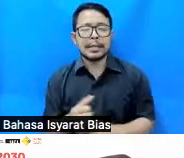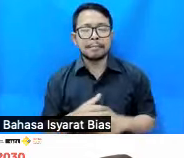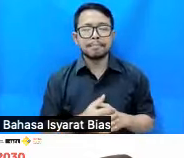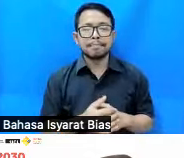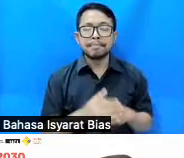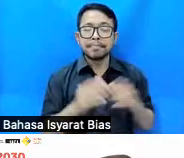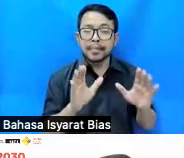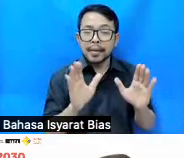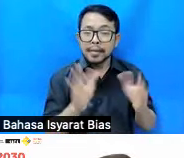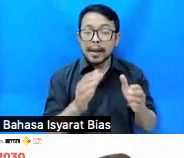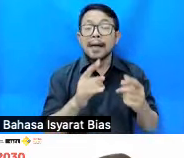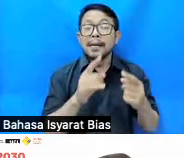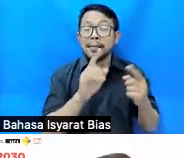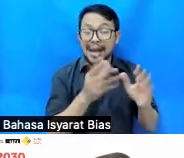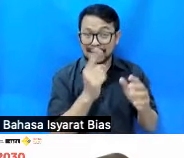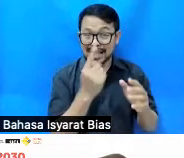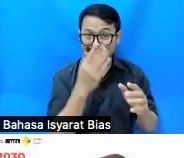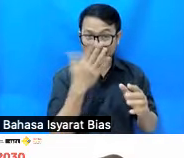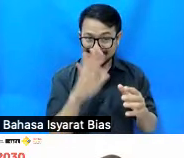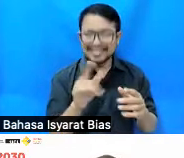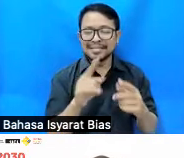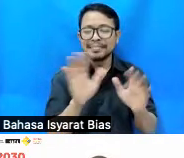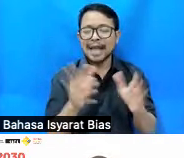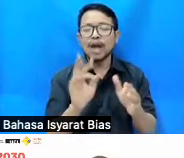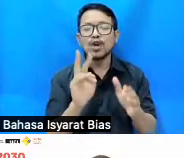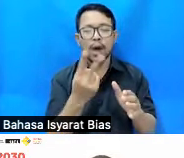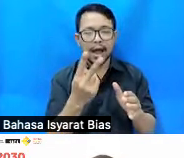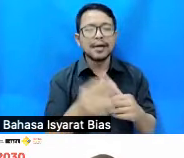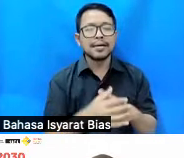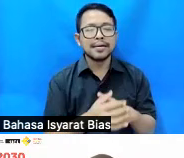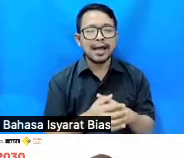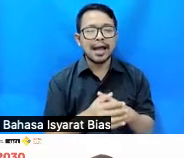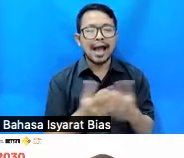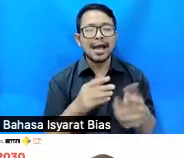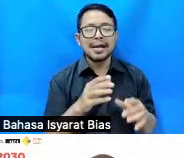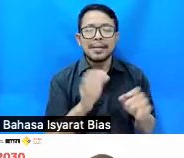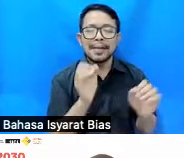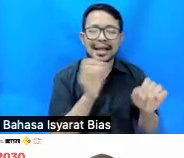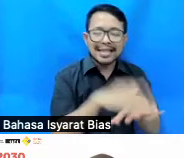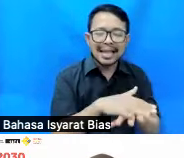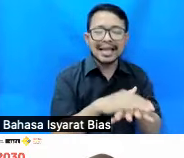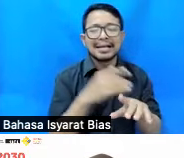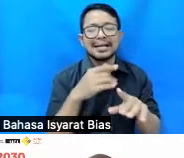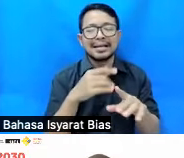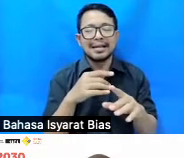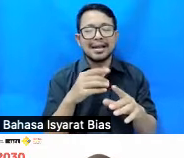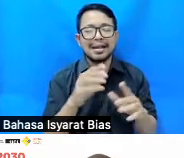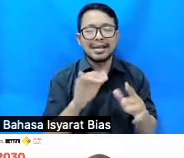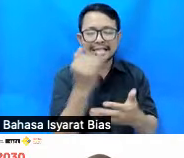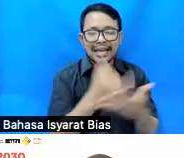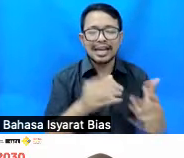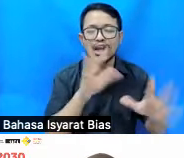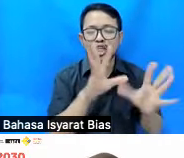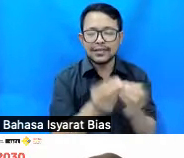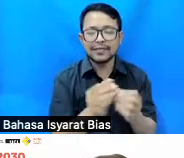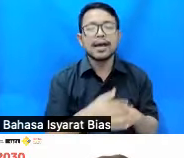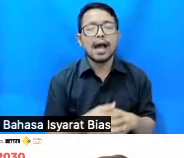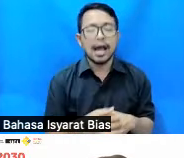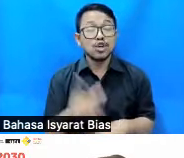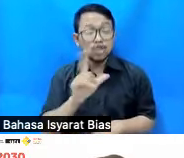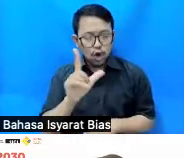quality of design and implementation. So Surakarta has good inclusive design